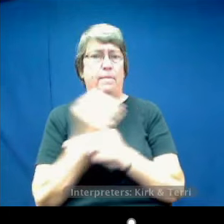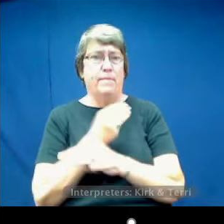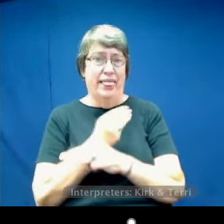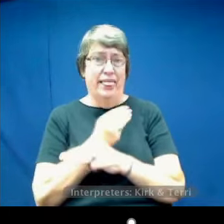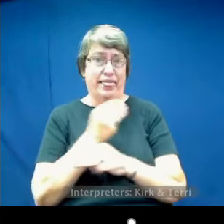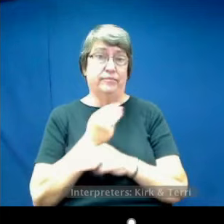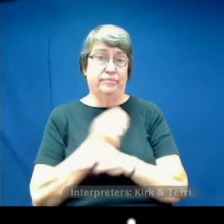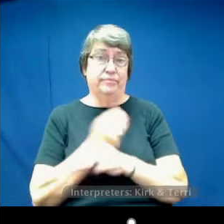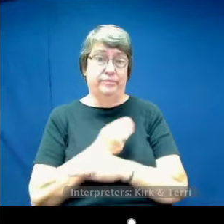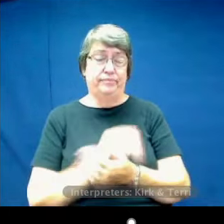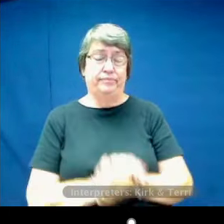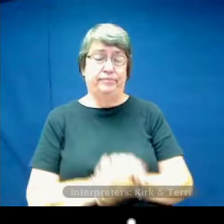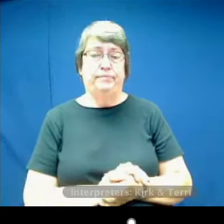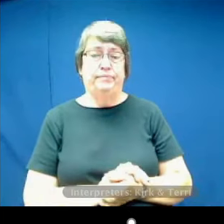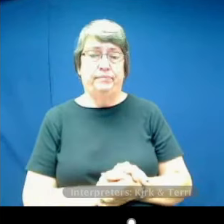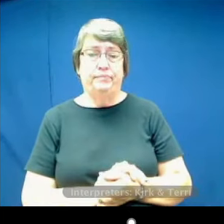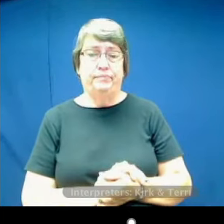mathematical concepts.